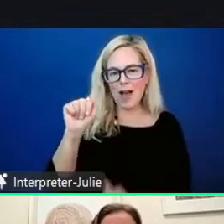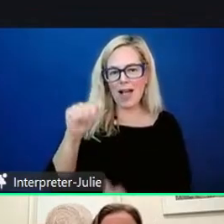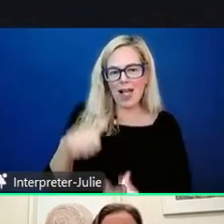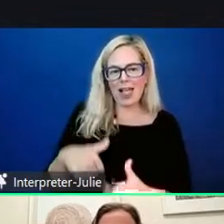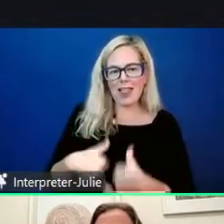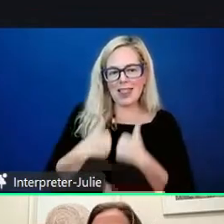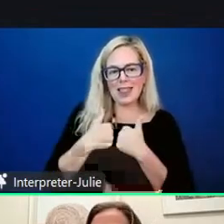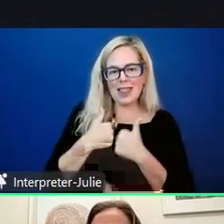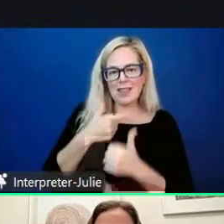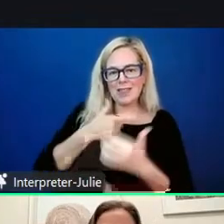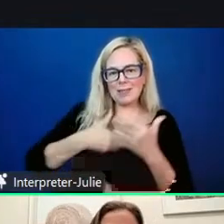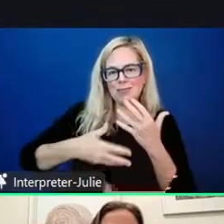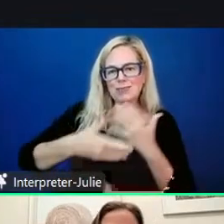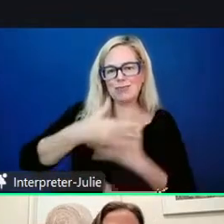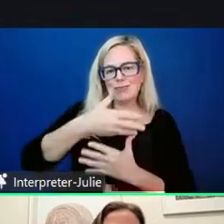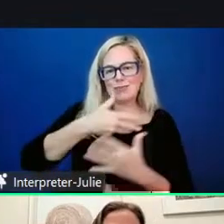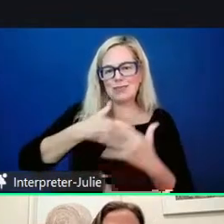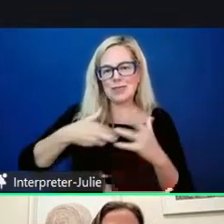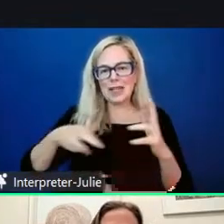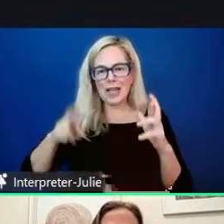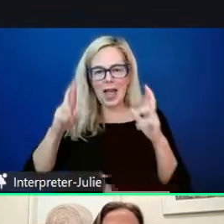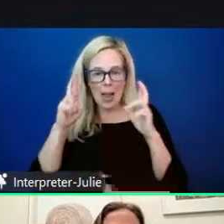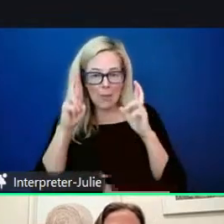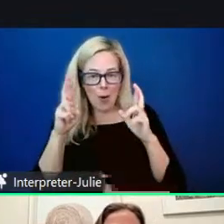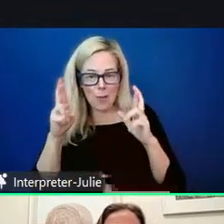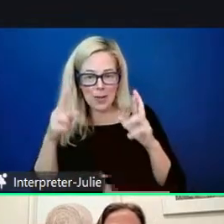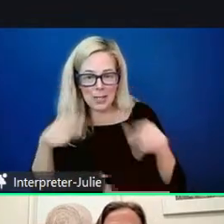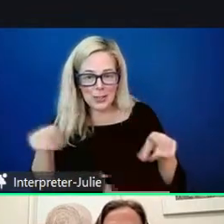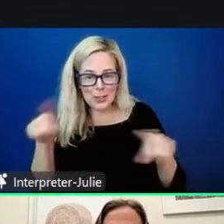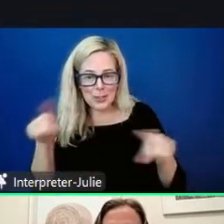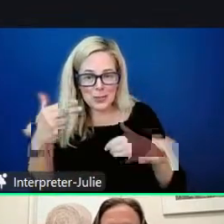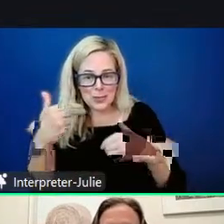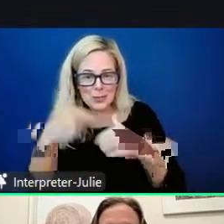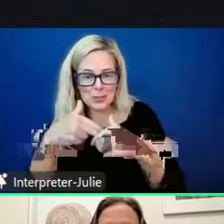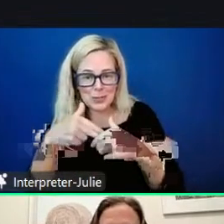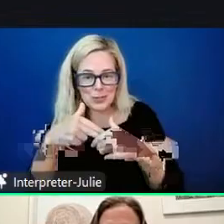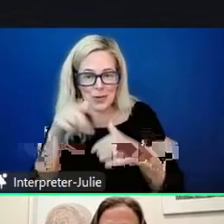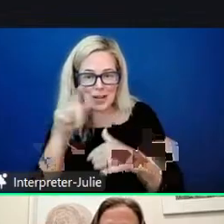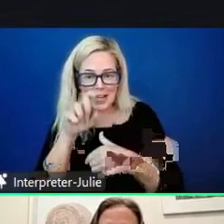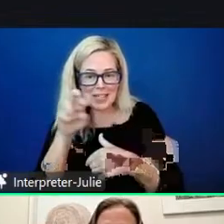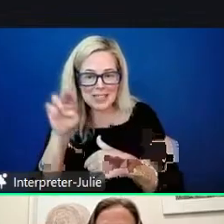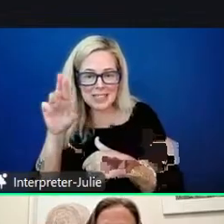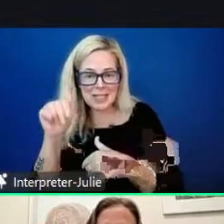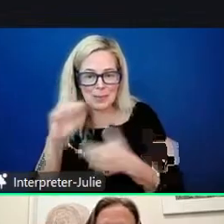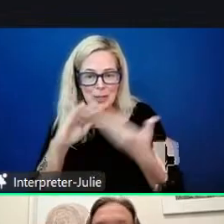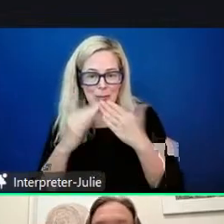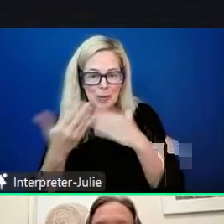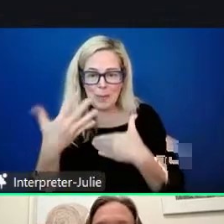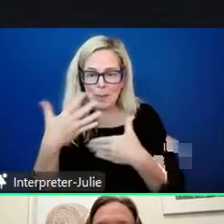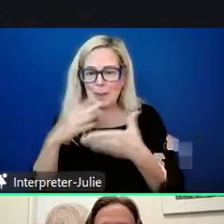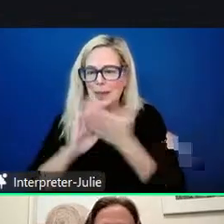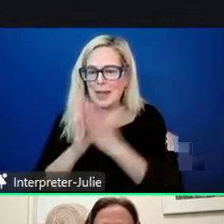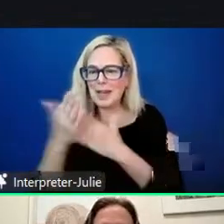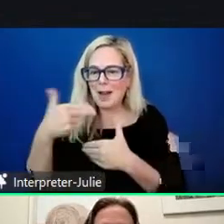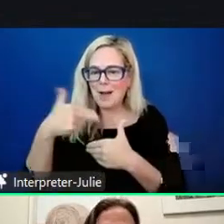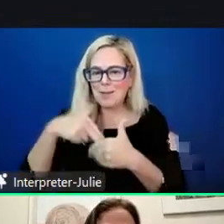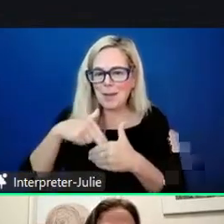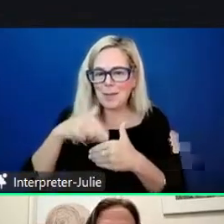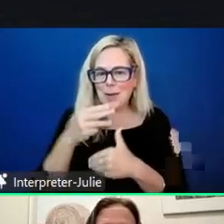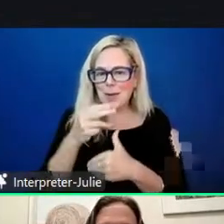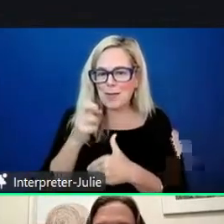who are here today will join our zebra community, become a member of the herd to increase awareness,